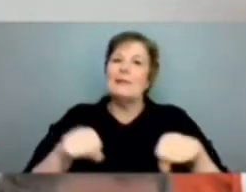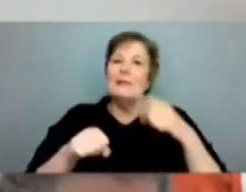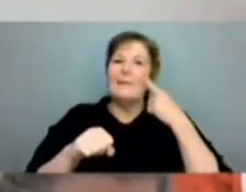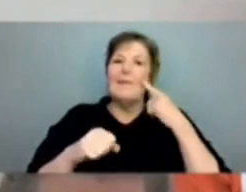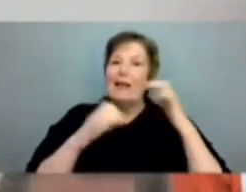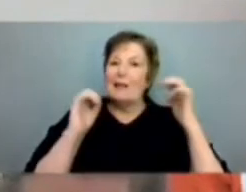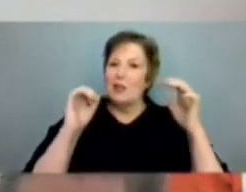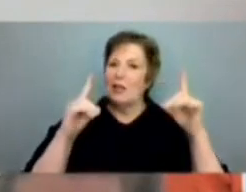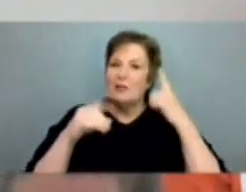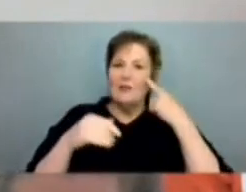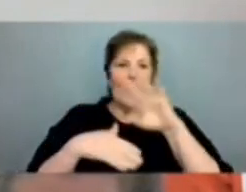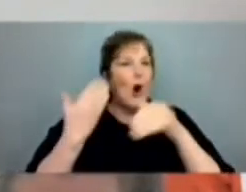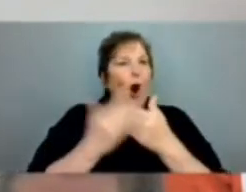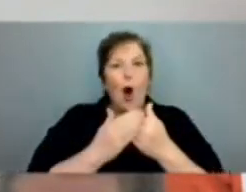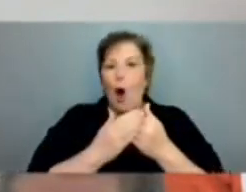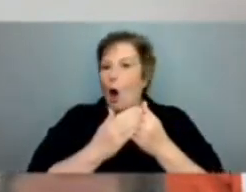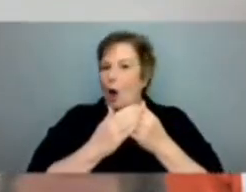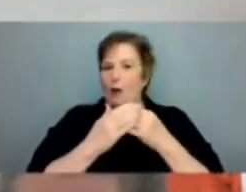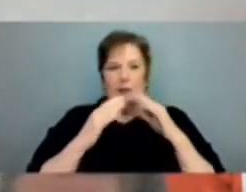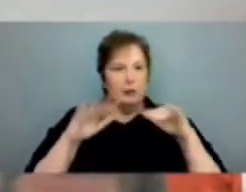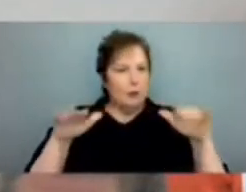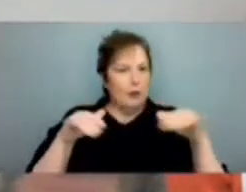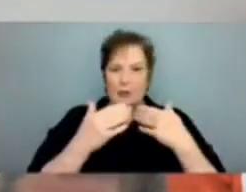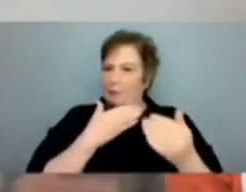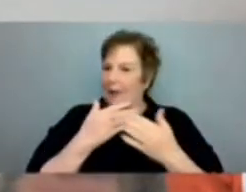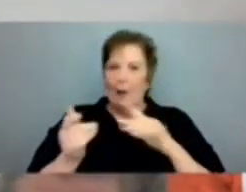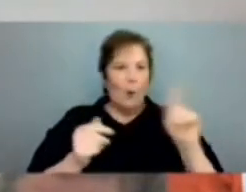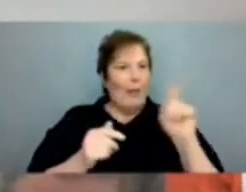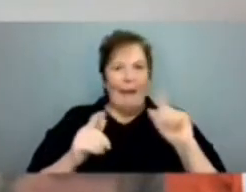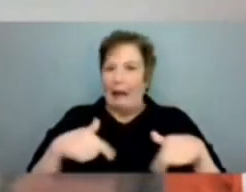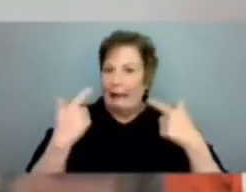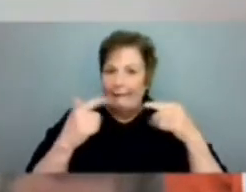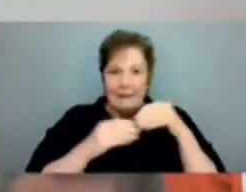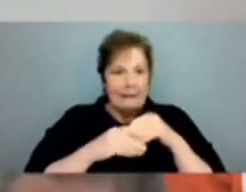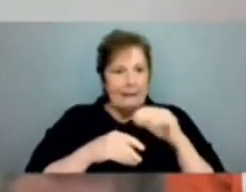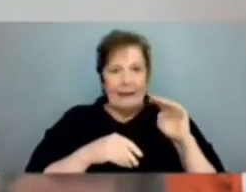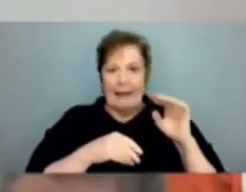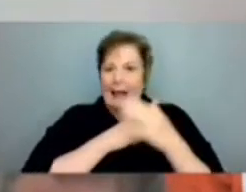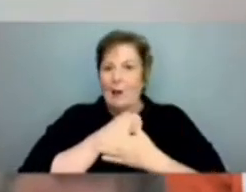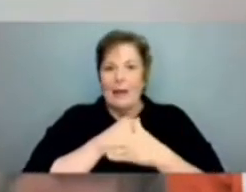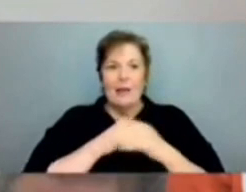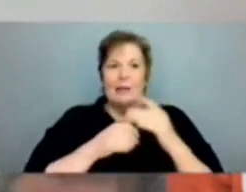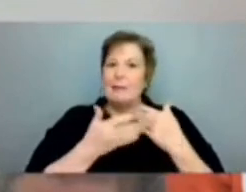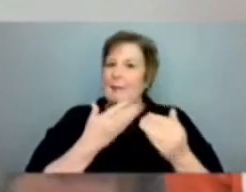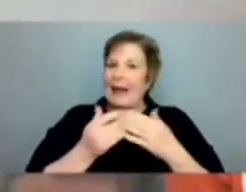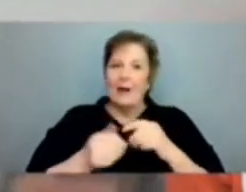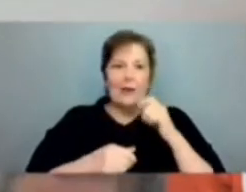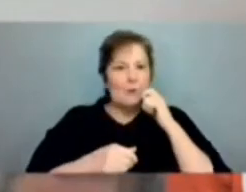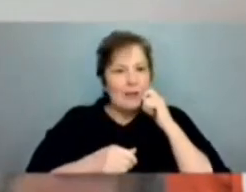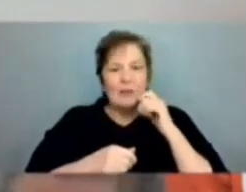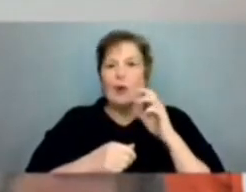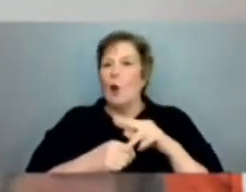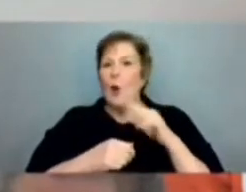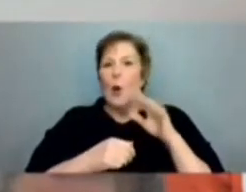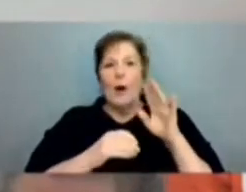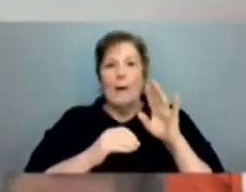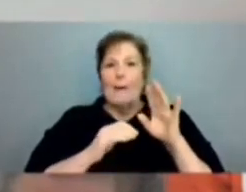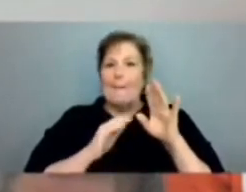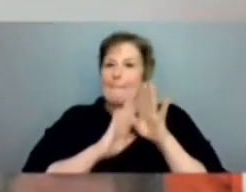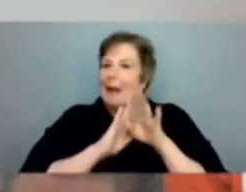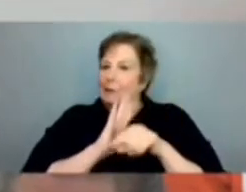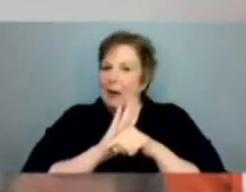residents, regardless of where they live in the county, or their racial or ethnic background,